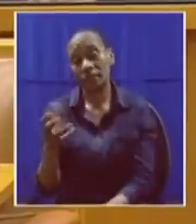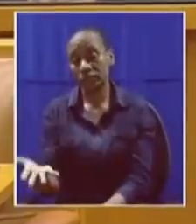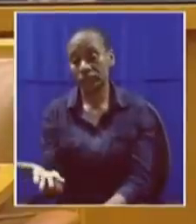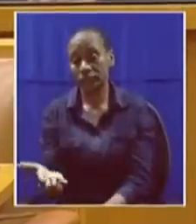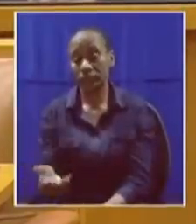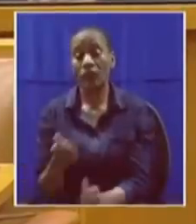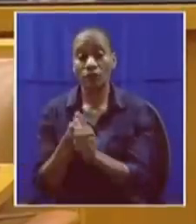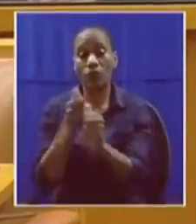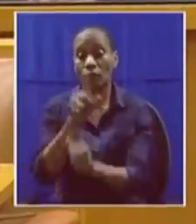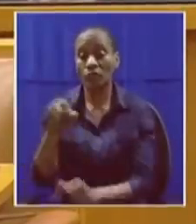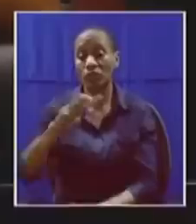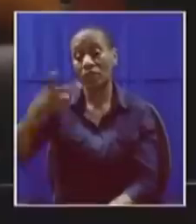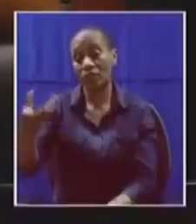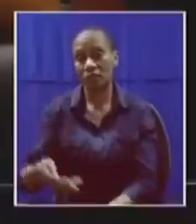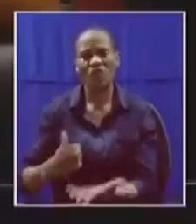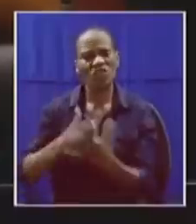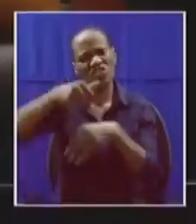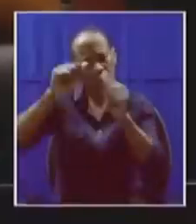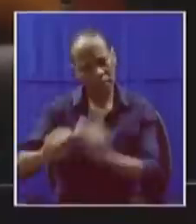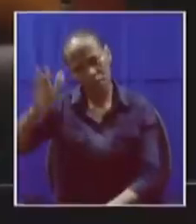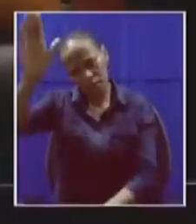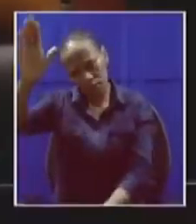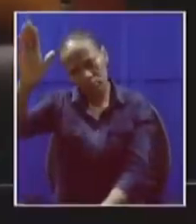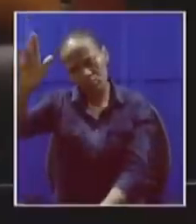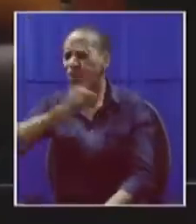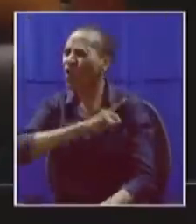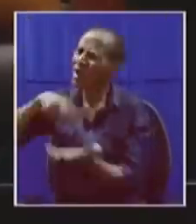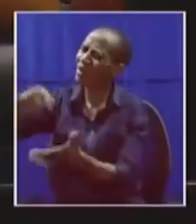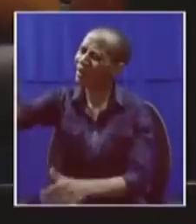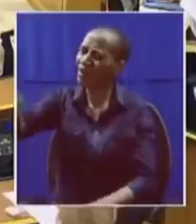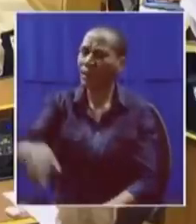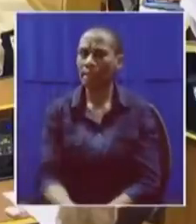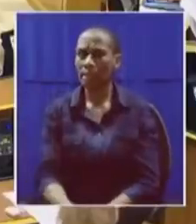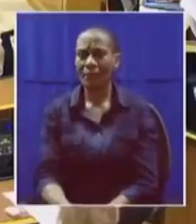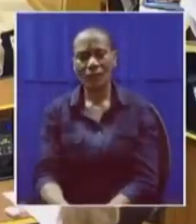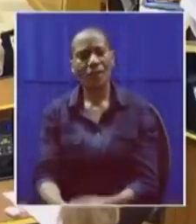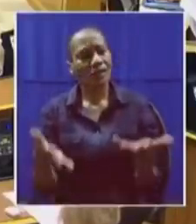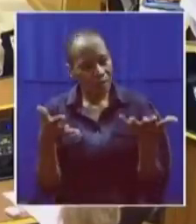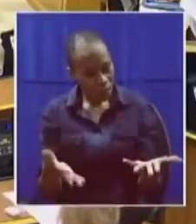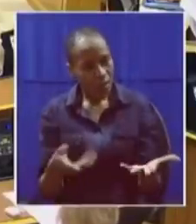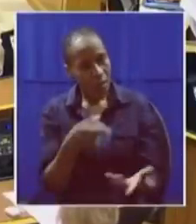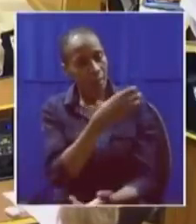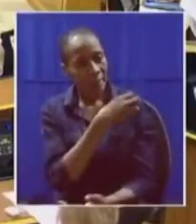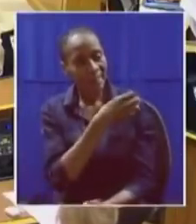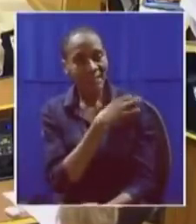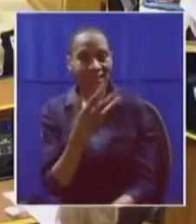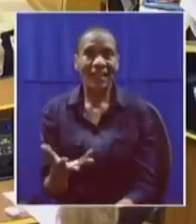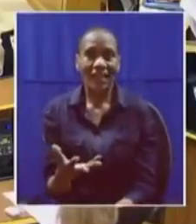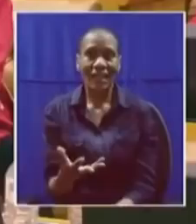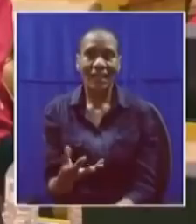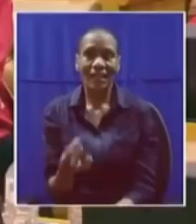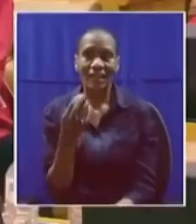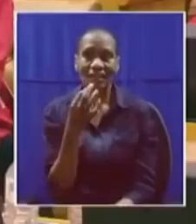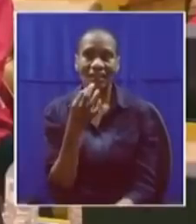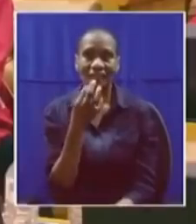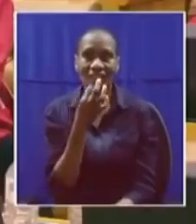next follow-up question. Chairperson, Why are you rising, honourable member? can the minister just say if they are opening up No, honourable member,